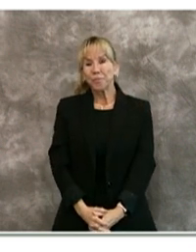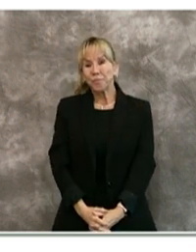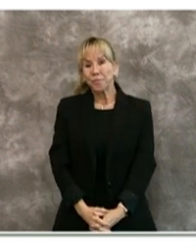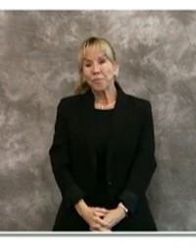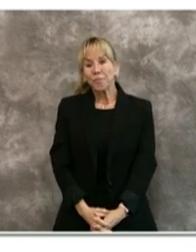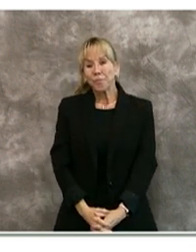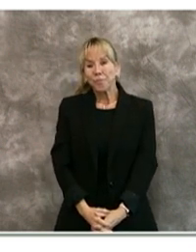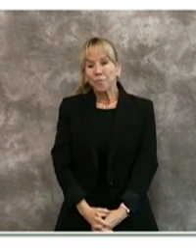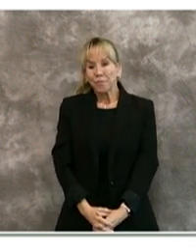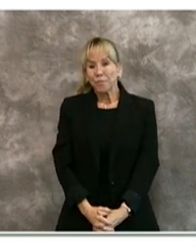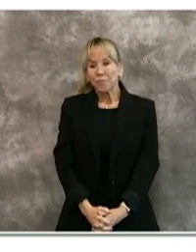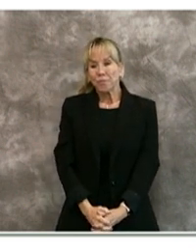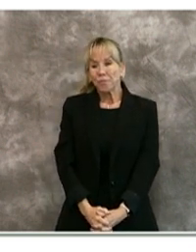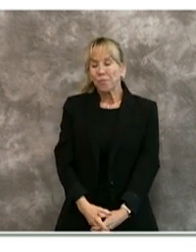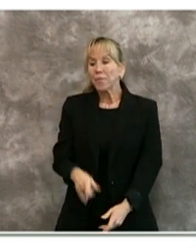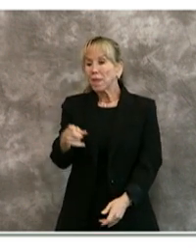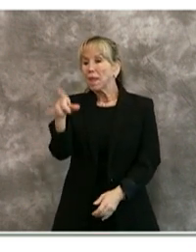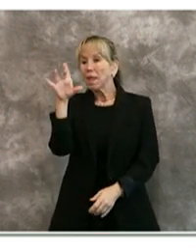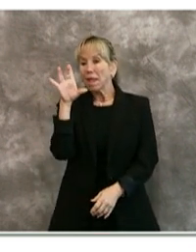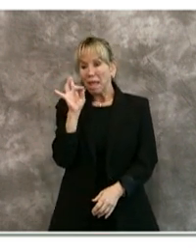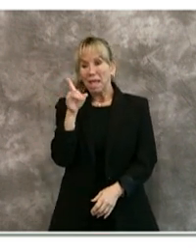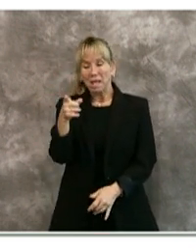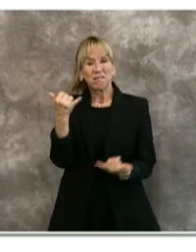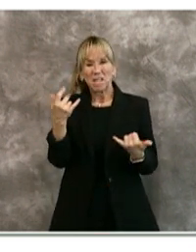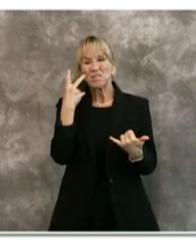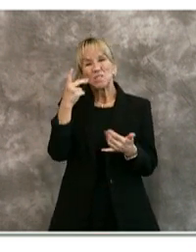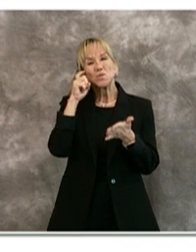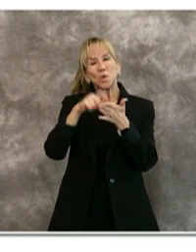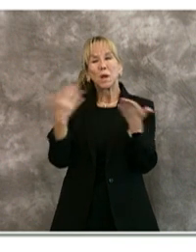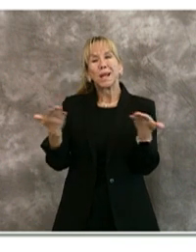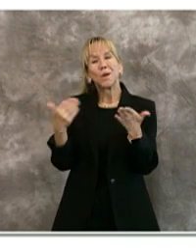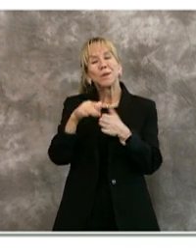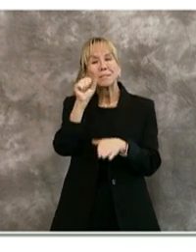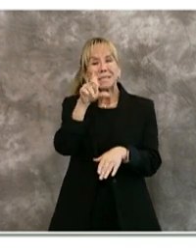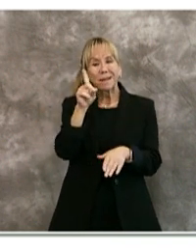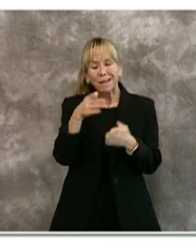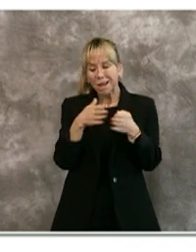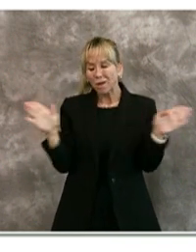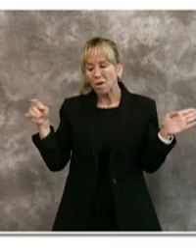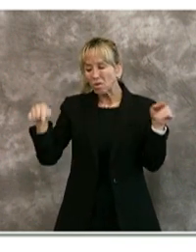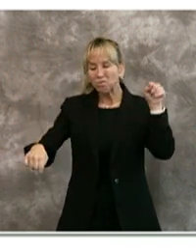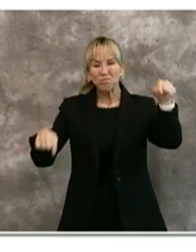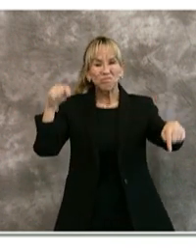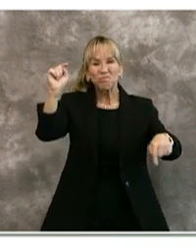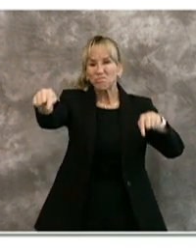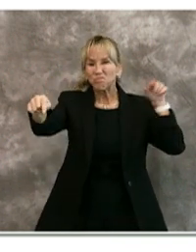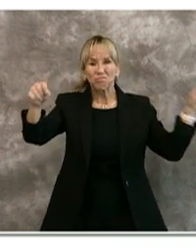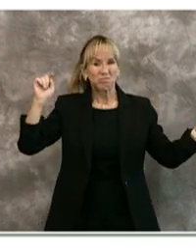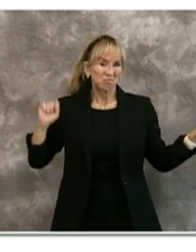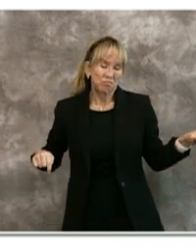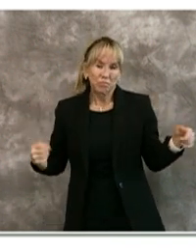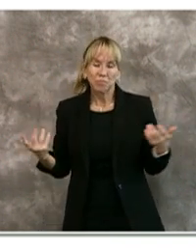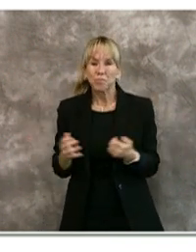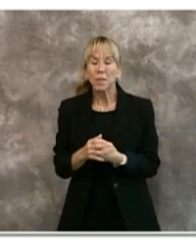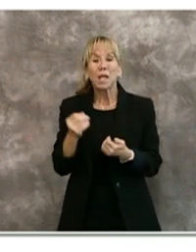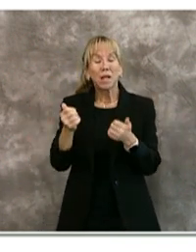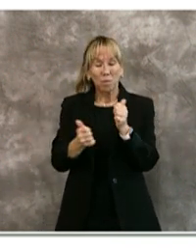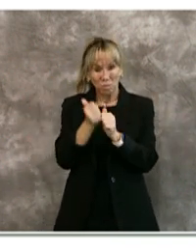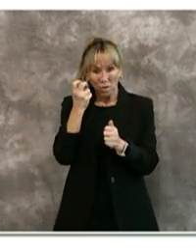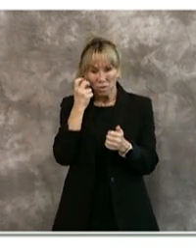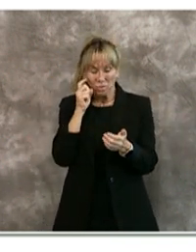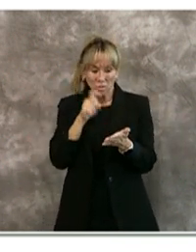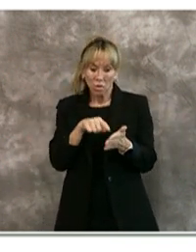that are seen throughout the county. And these vary. There are some, most of them are